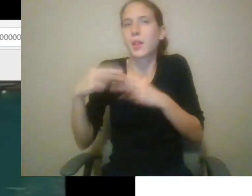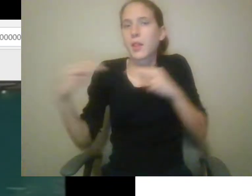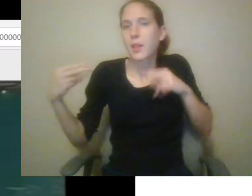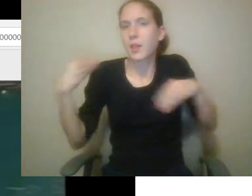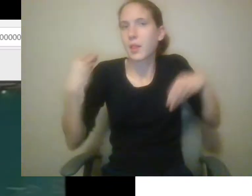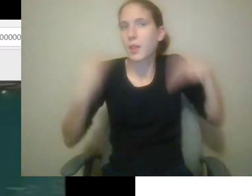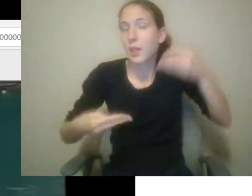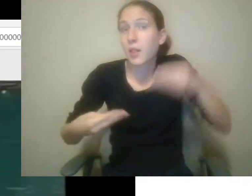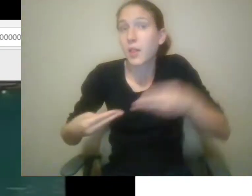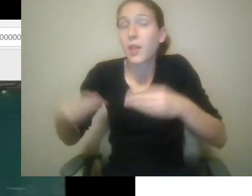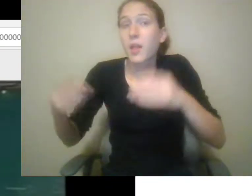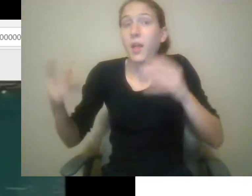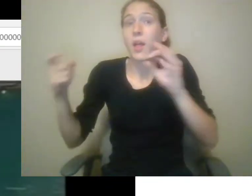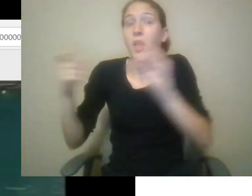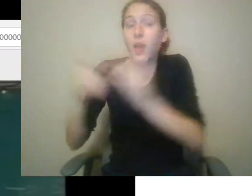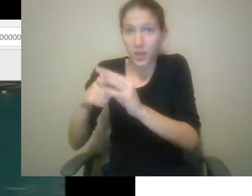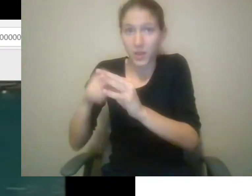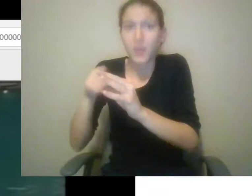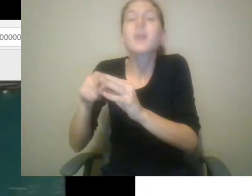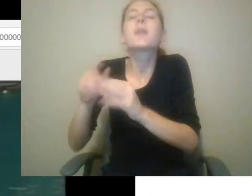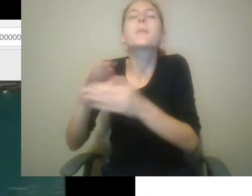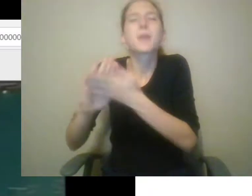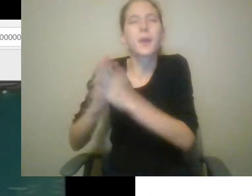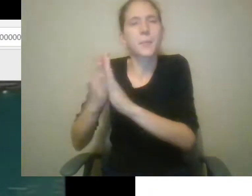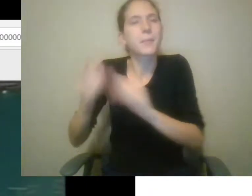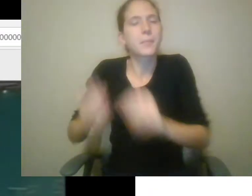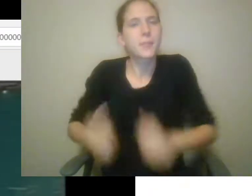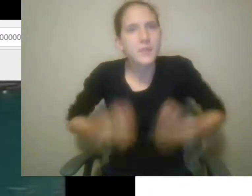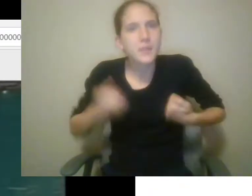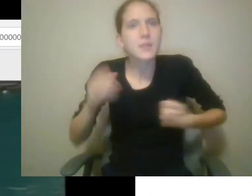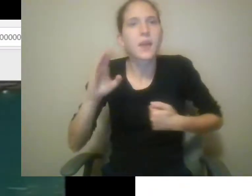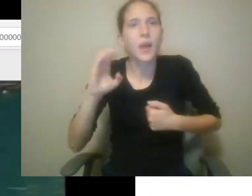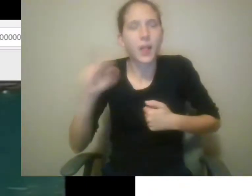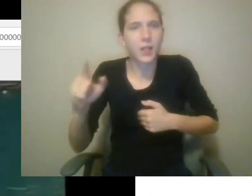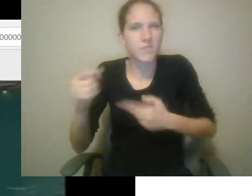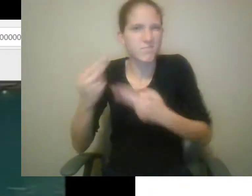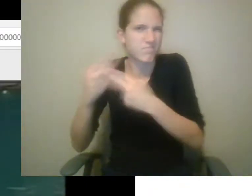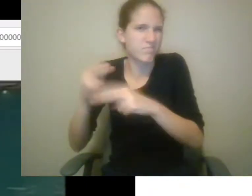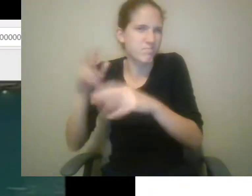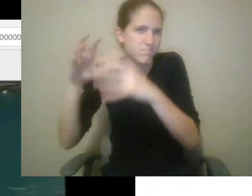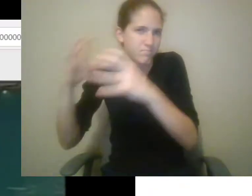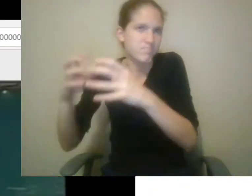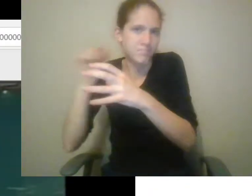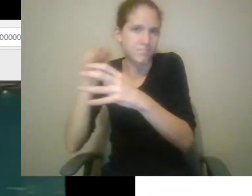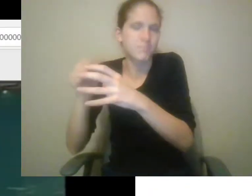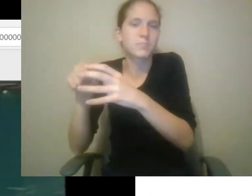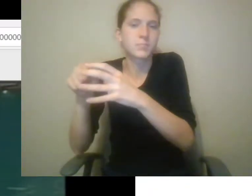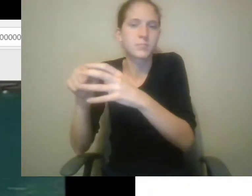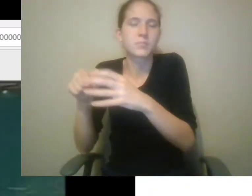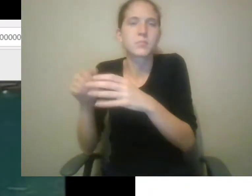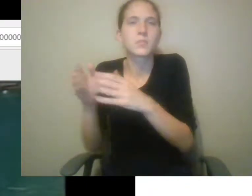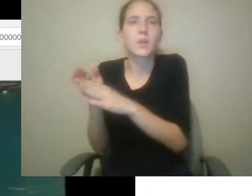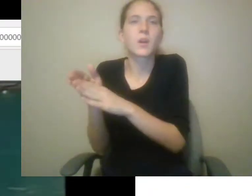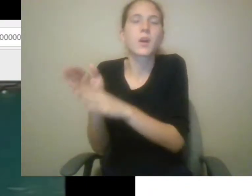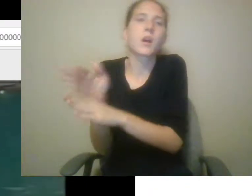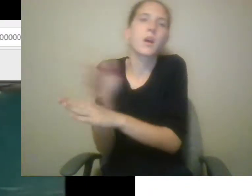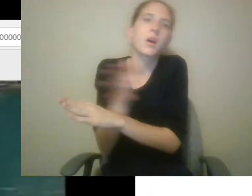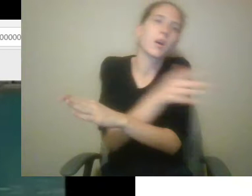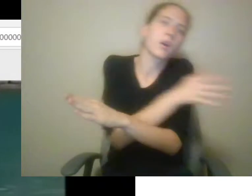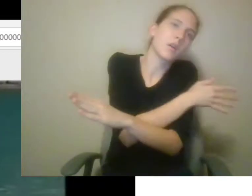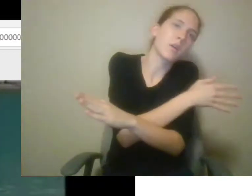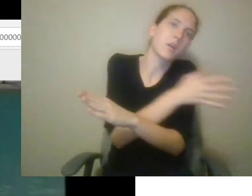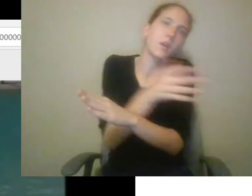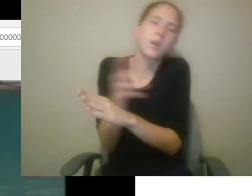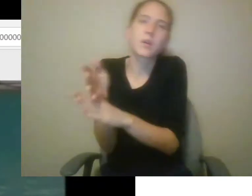cell. All right? Now, the smallest cells is where we were working yesterday. And we said that if we use a human egg